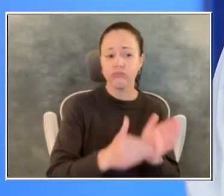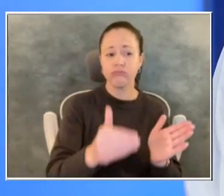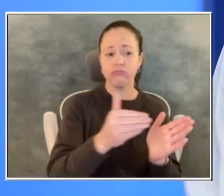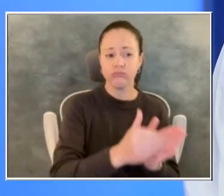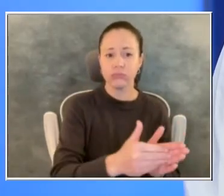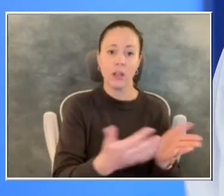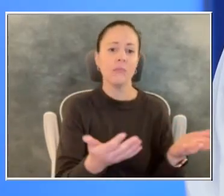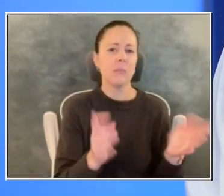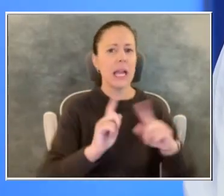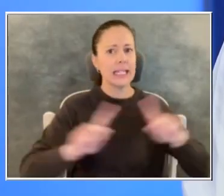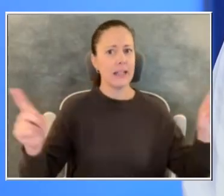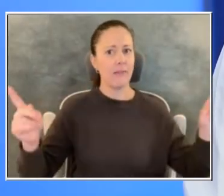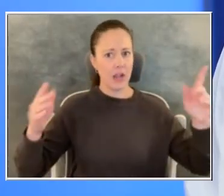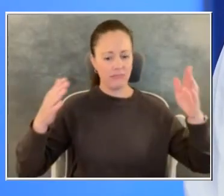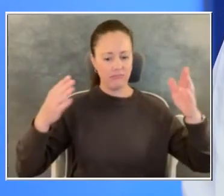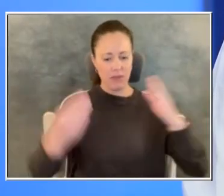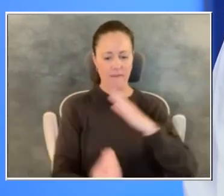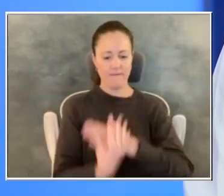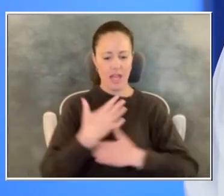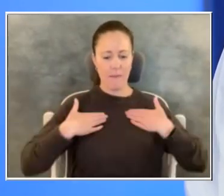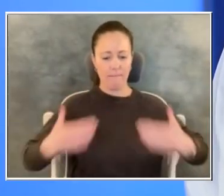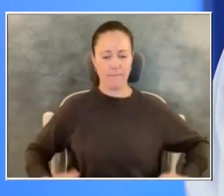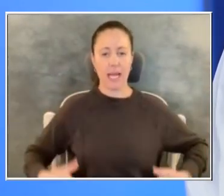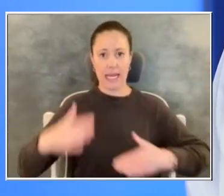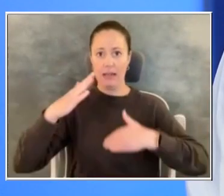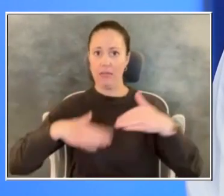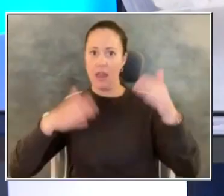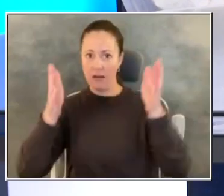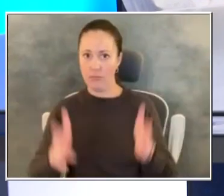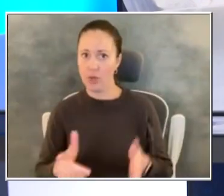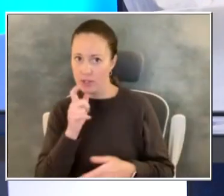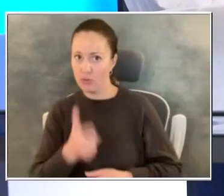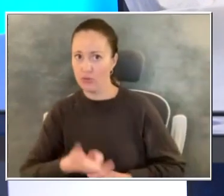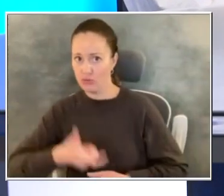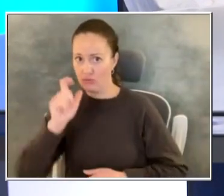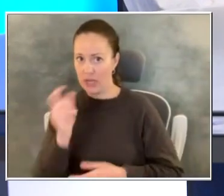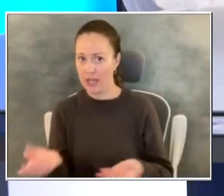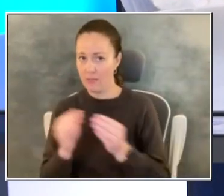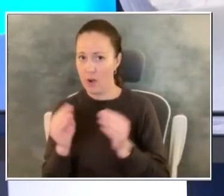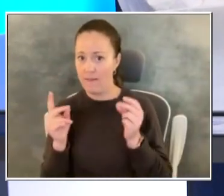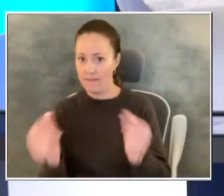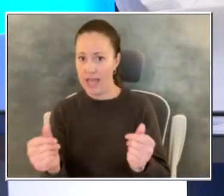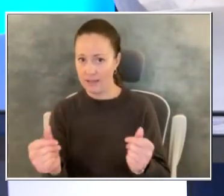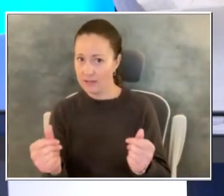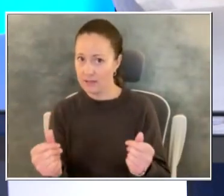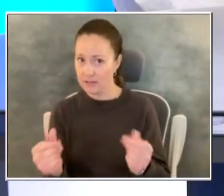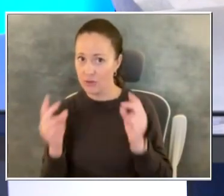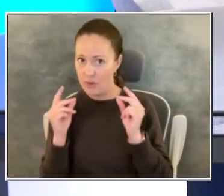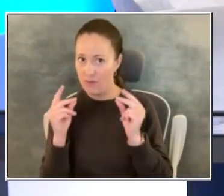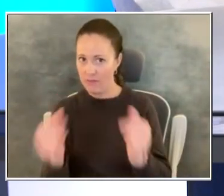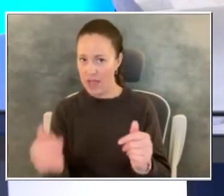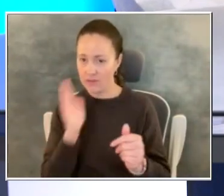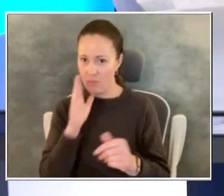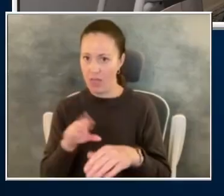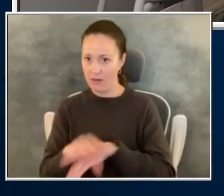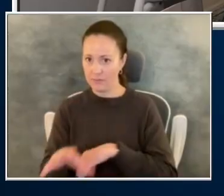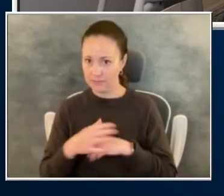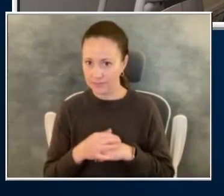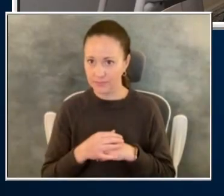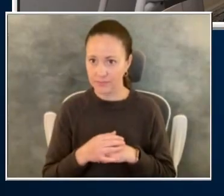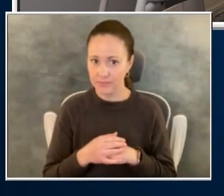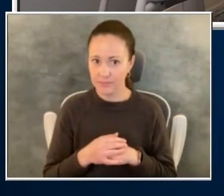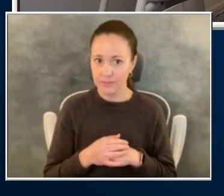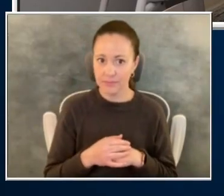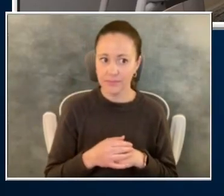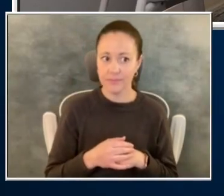somebody who's actually drinking a lot quickly. Oh, so it's the speed as well. Yeah. If you're just joining us live, we're talking